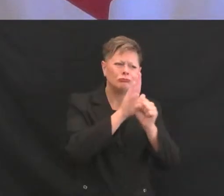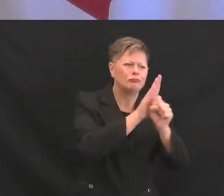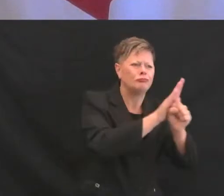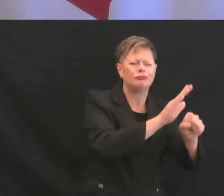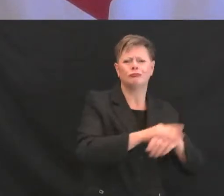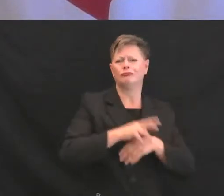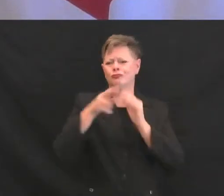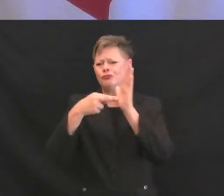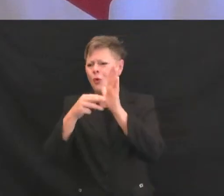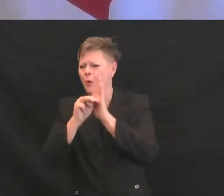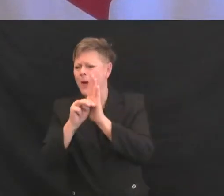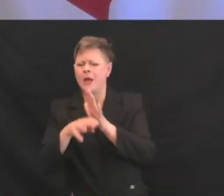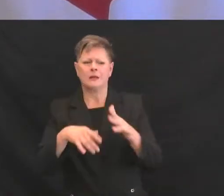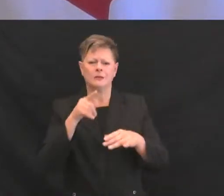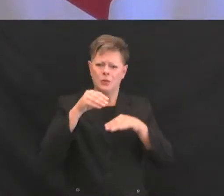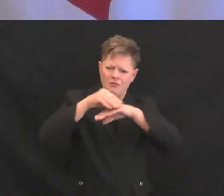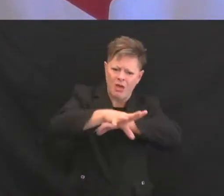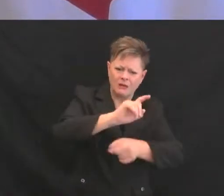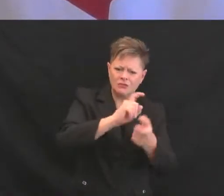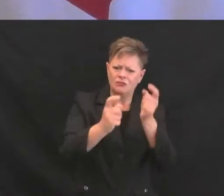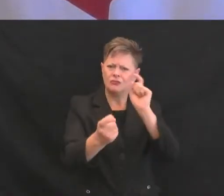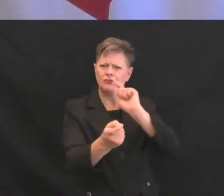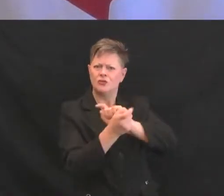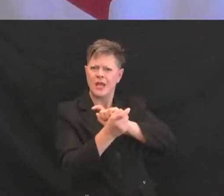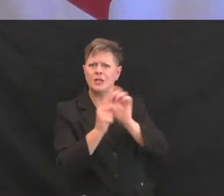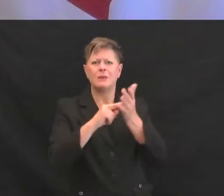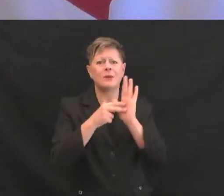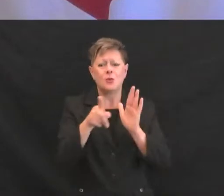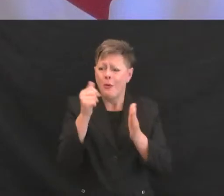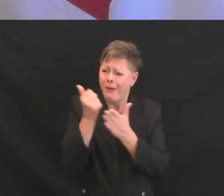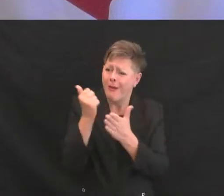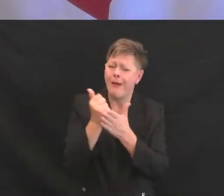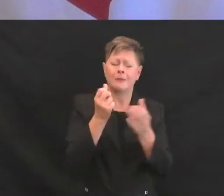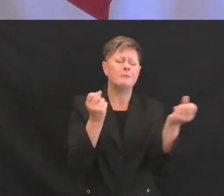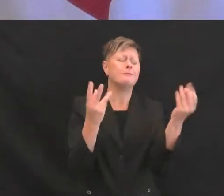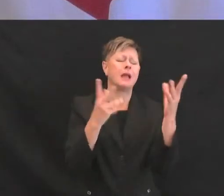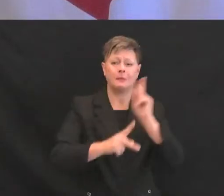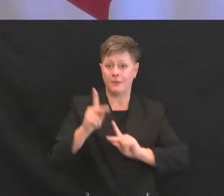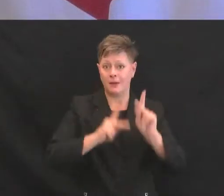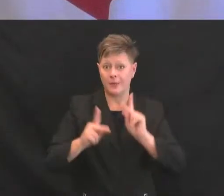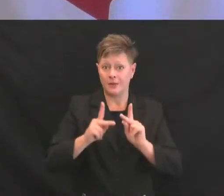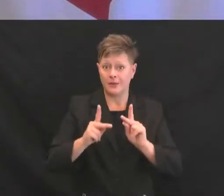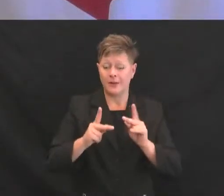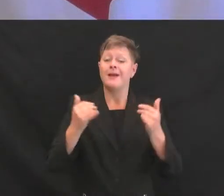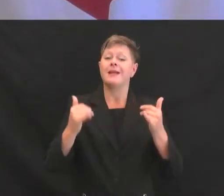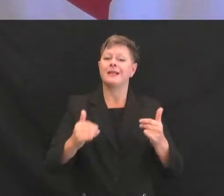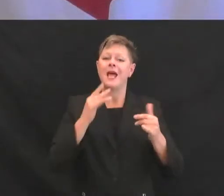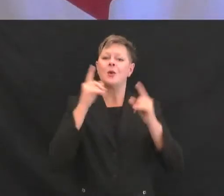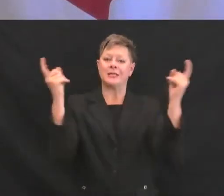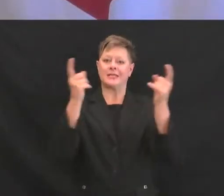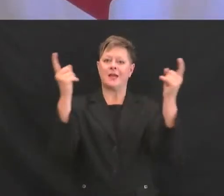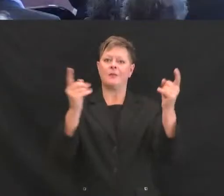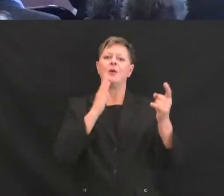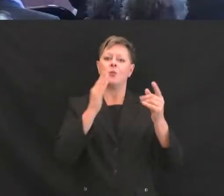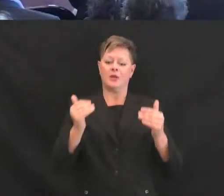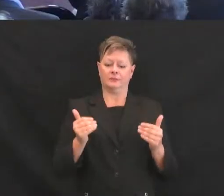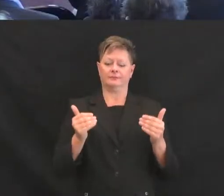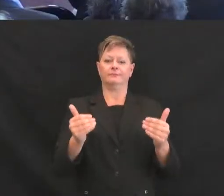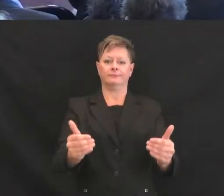models, change makers, and humanitarians. We'll now proceed with the ceremony. Thank you.